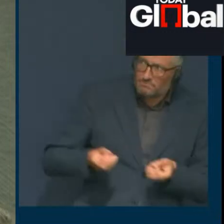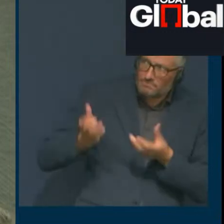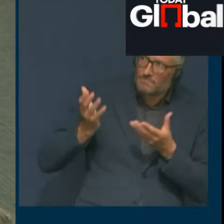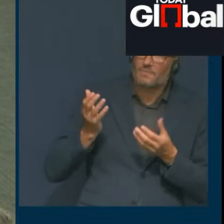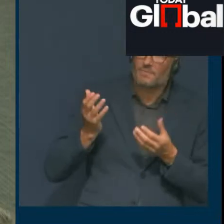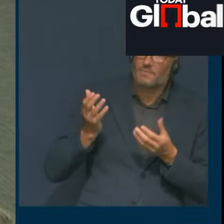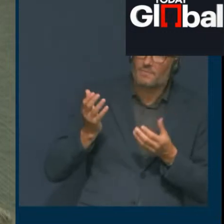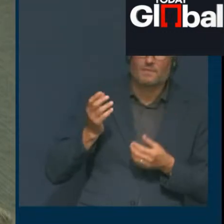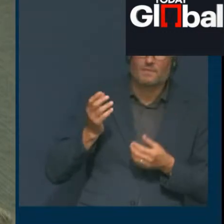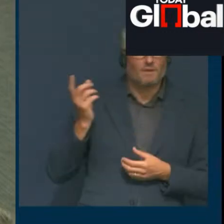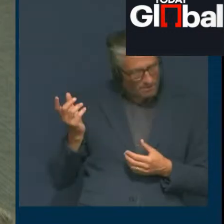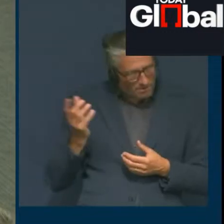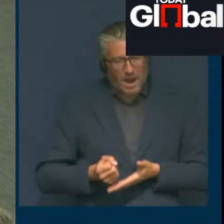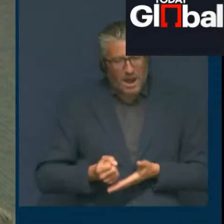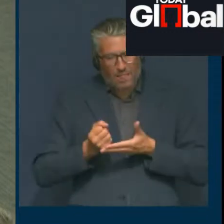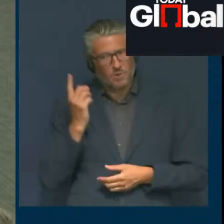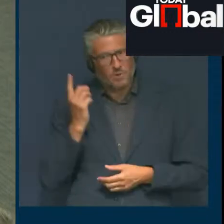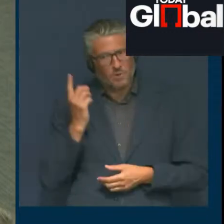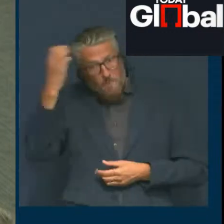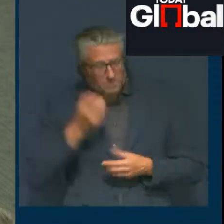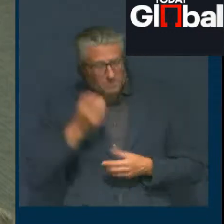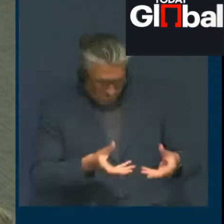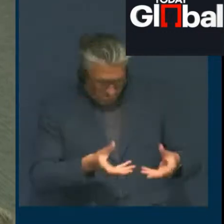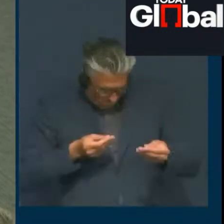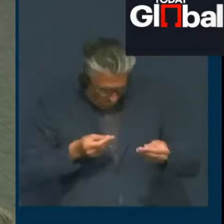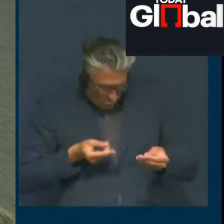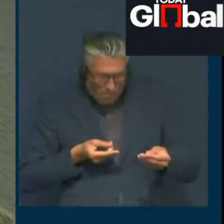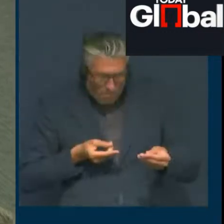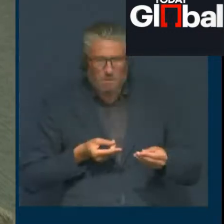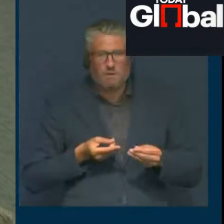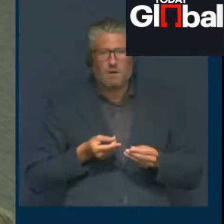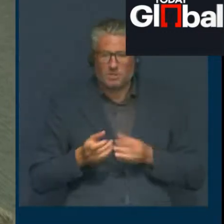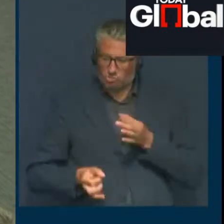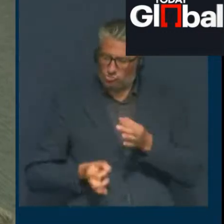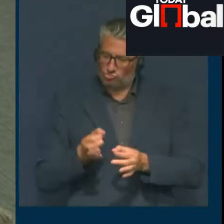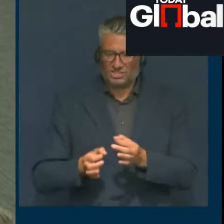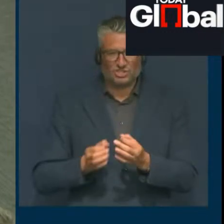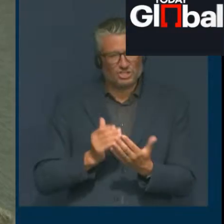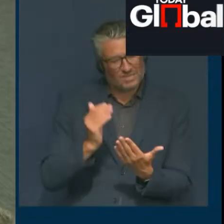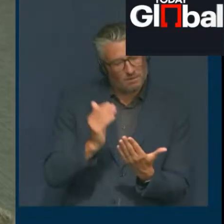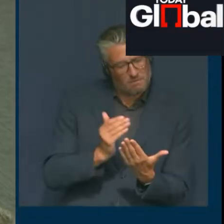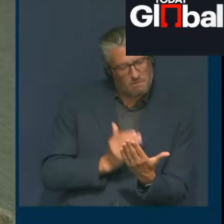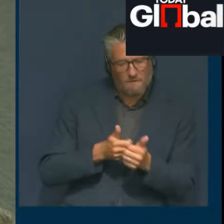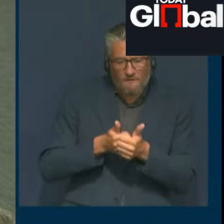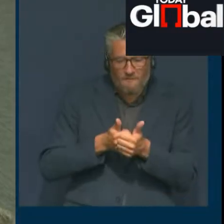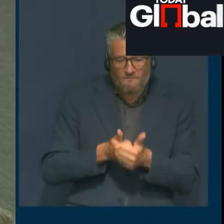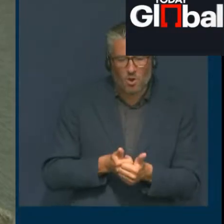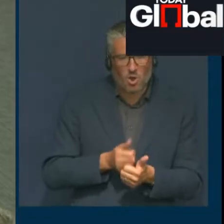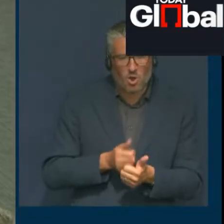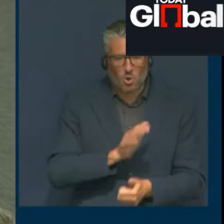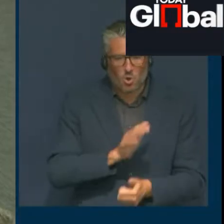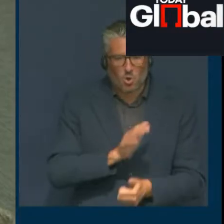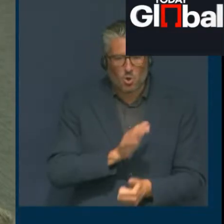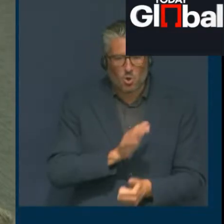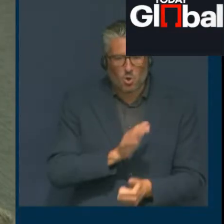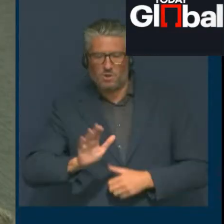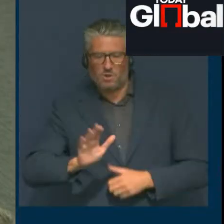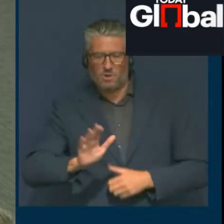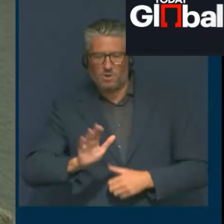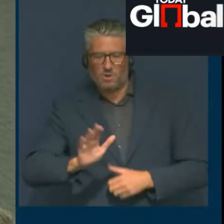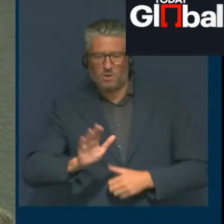taken into account through the center. Myself and a number of other persons with disabilities